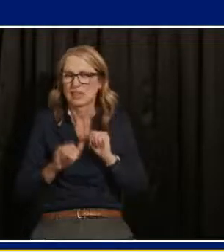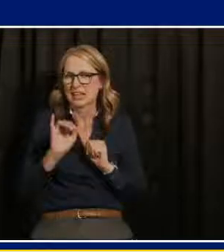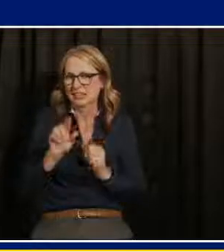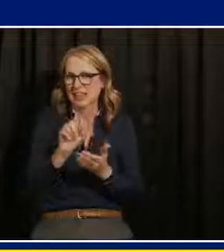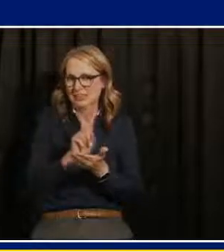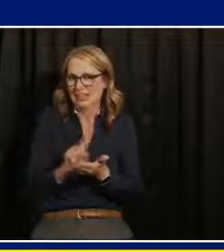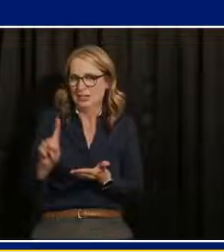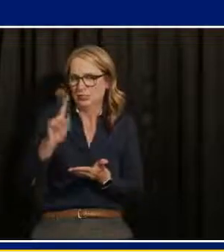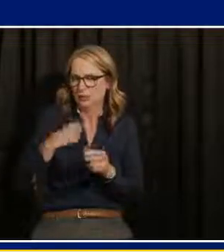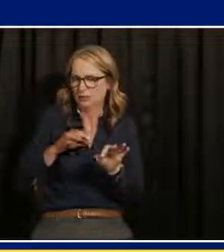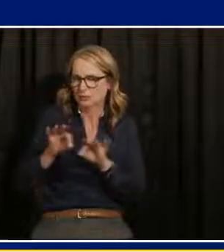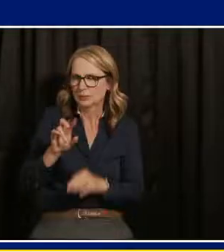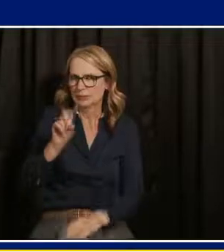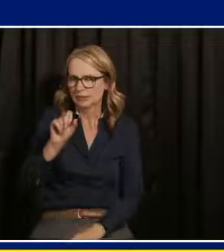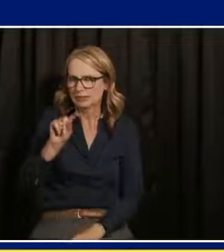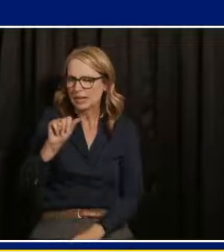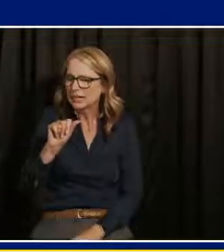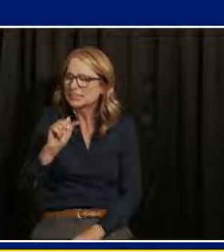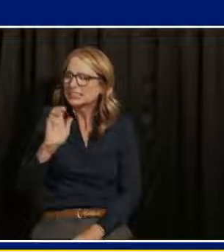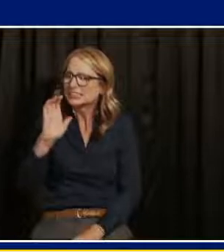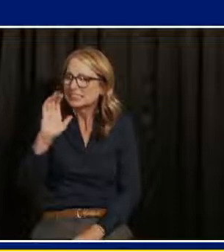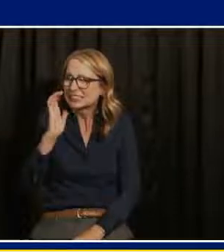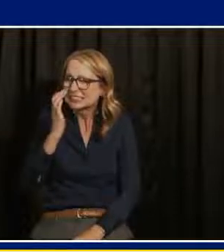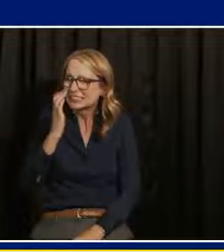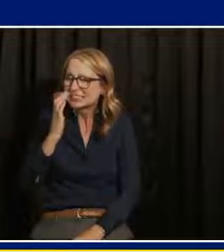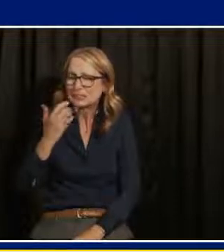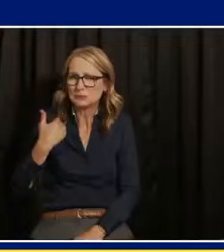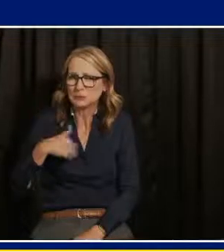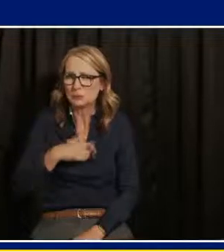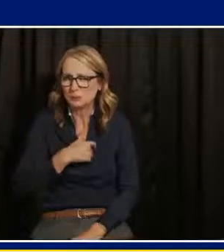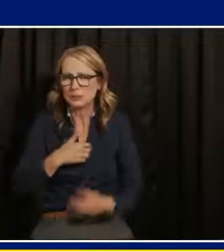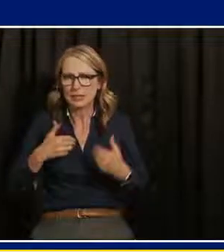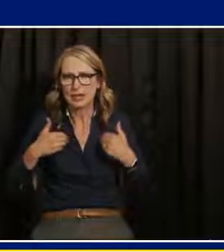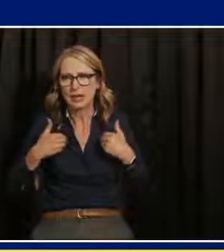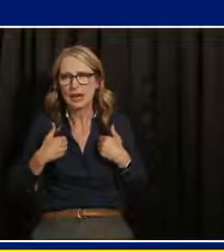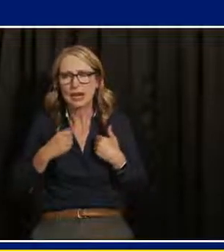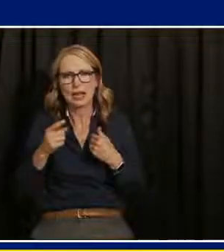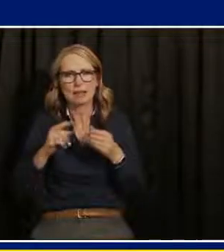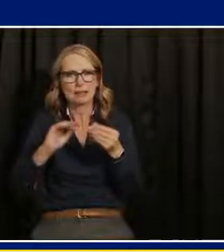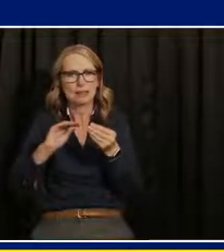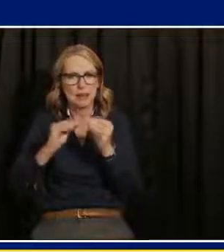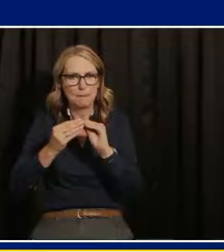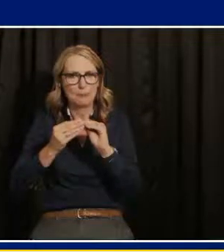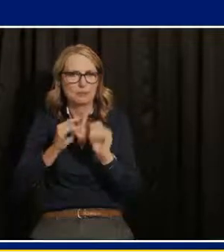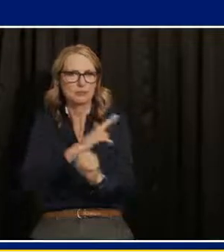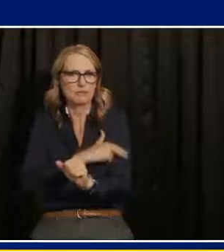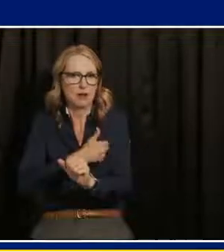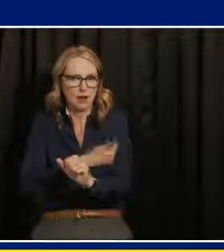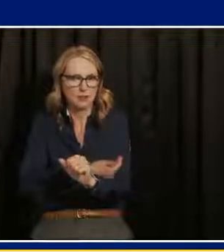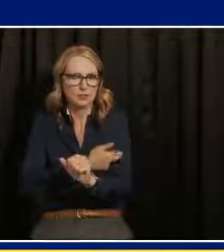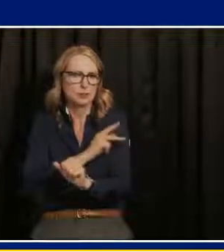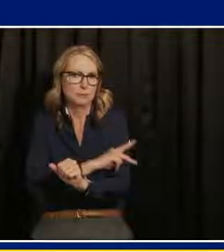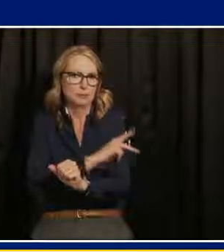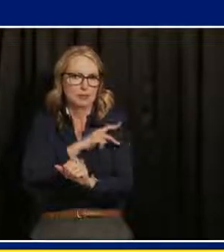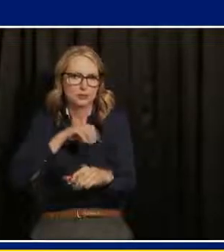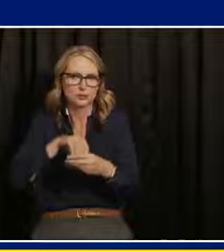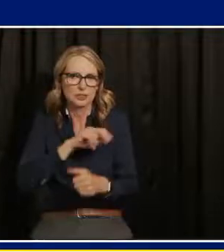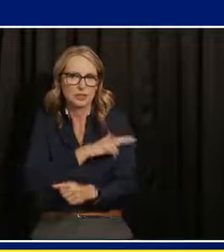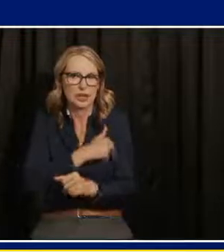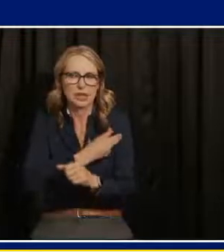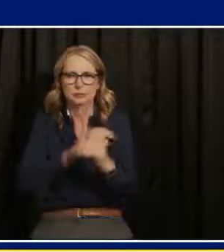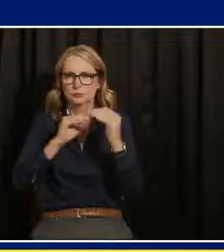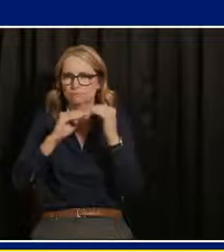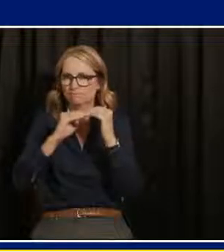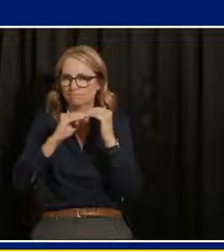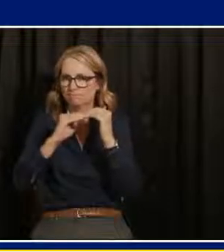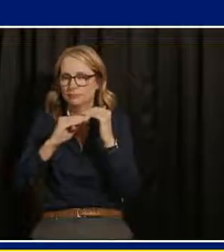week, it looked like we were starting to see early signs of the hospitalization numbers leveling out a little bit. That trend has become clearer over the